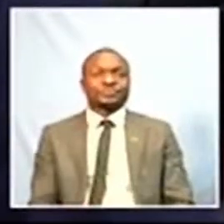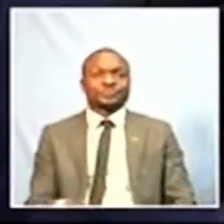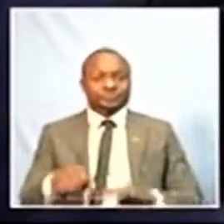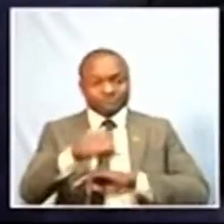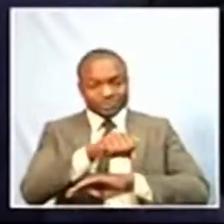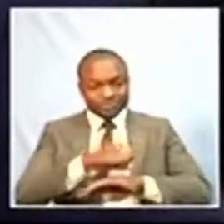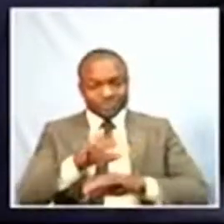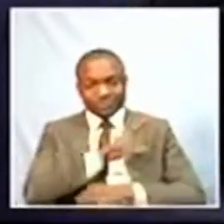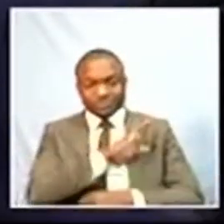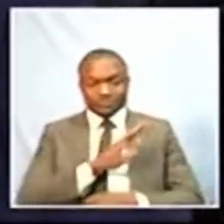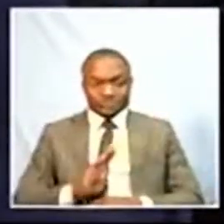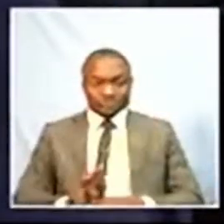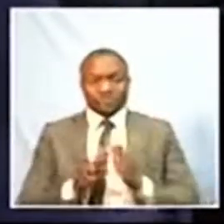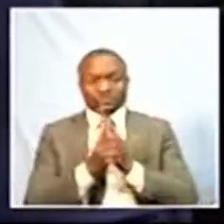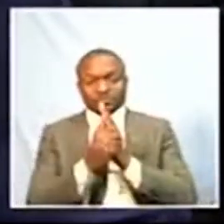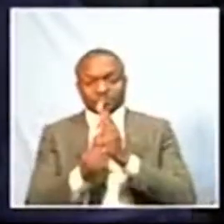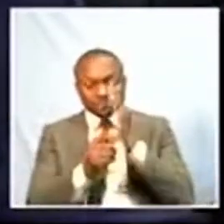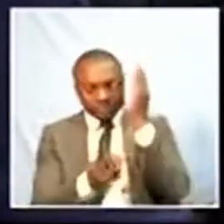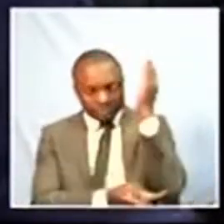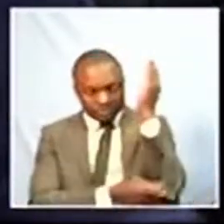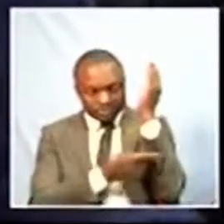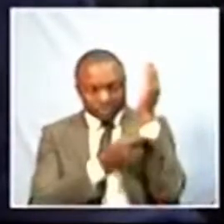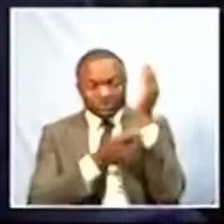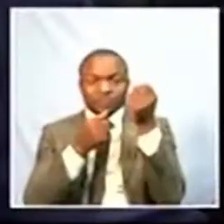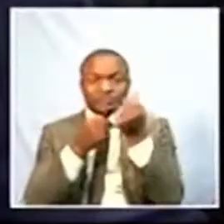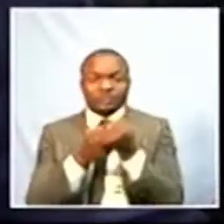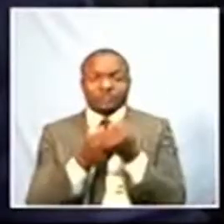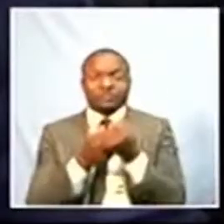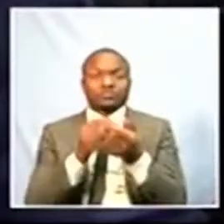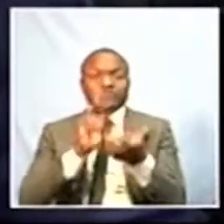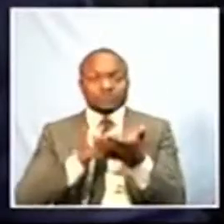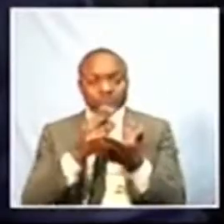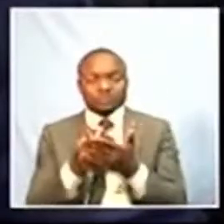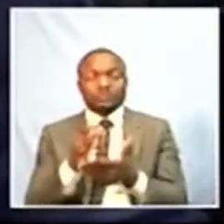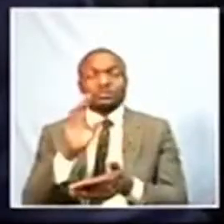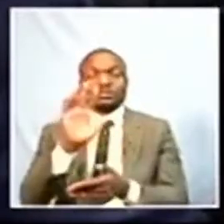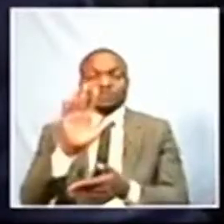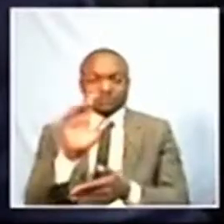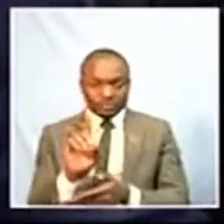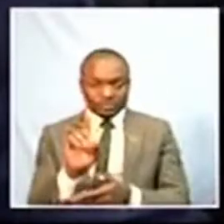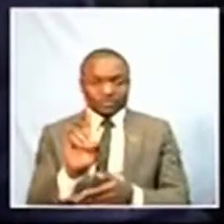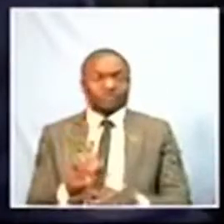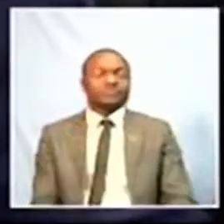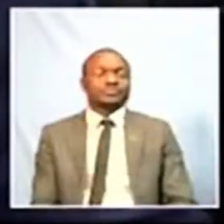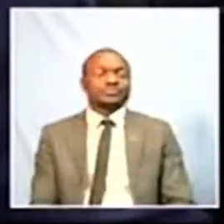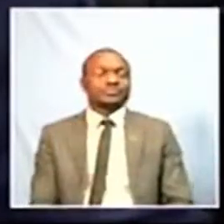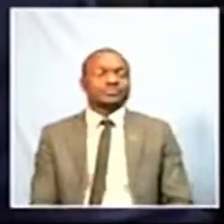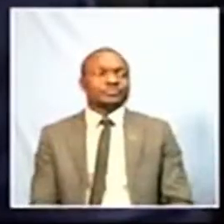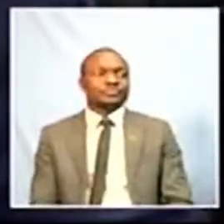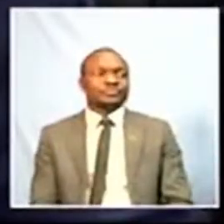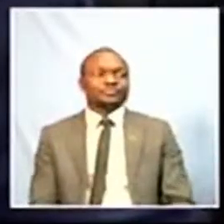Secondary boarding and the skills development bursaries. Witness, let's go to 51.